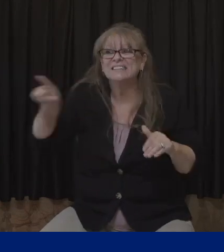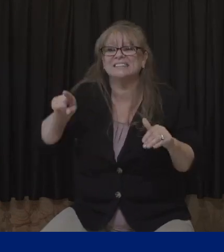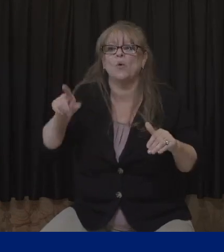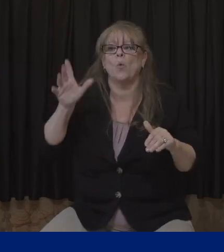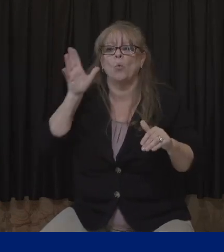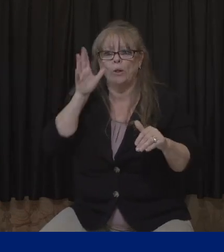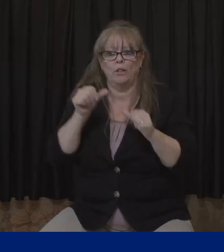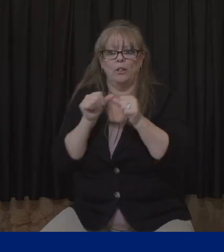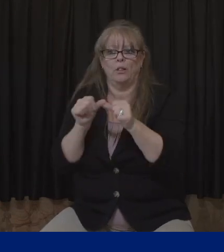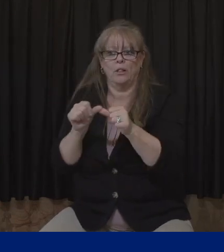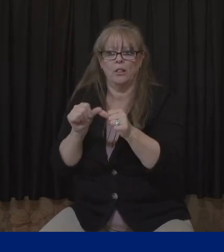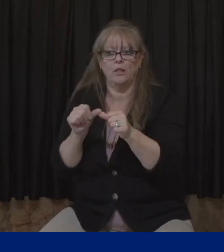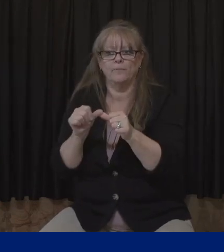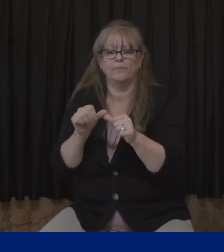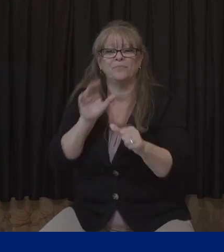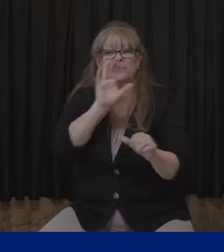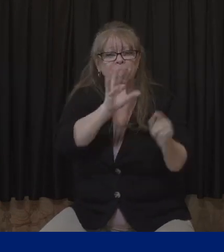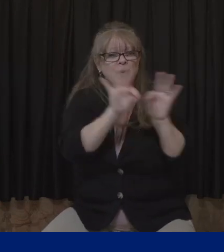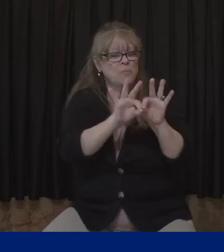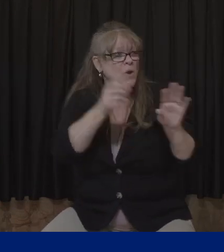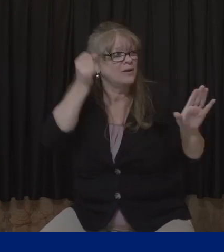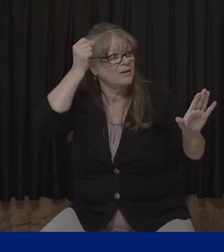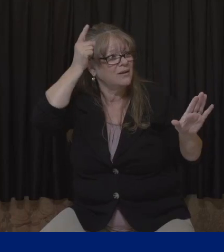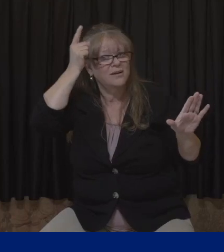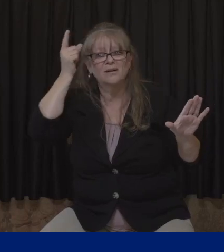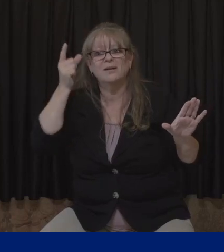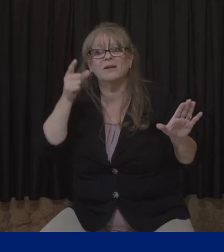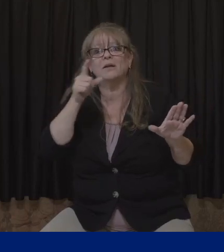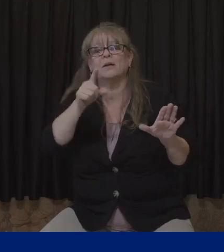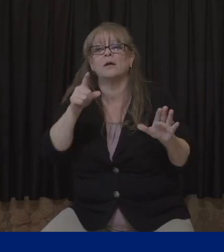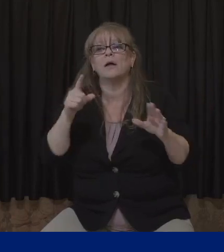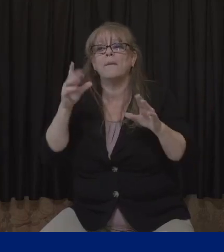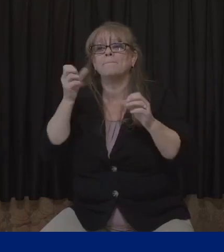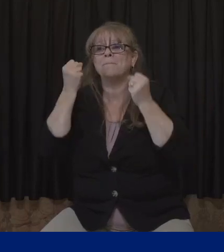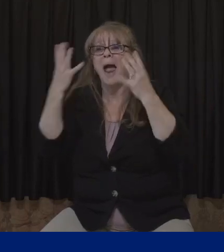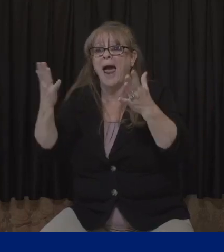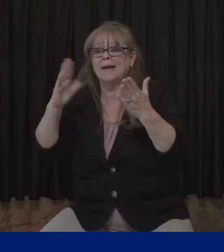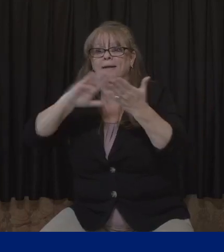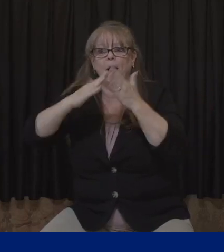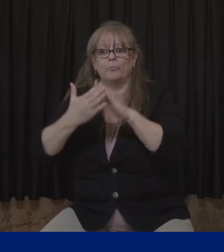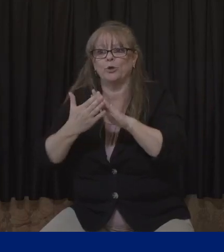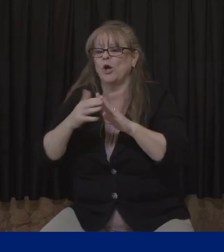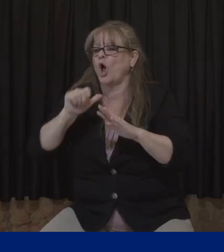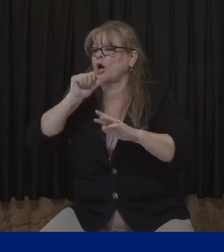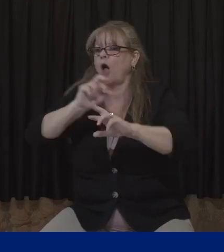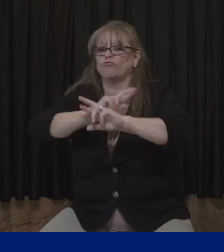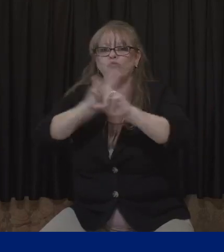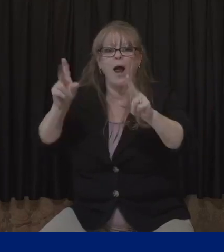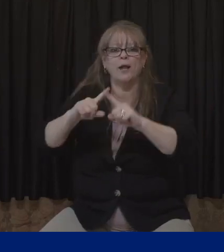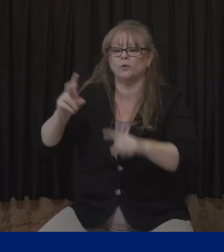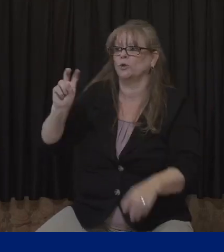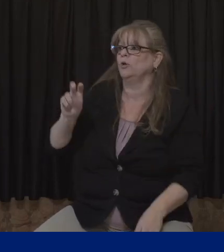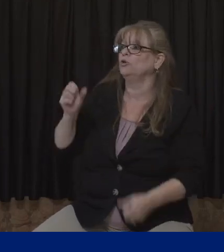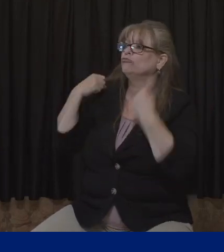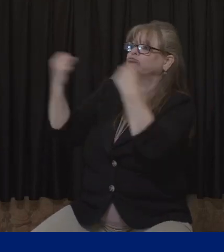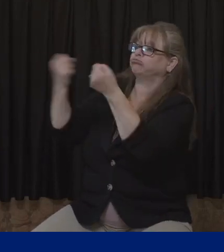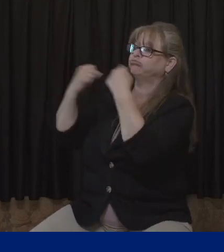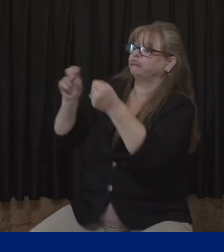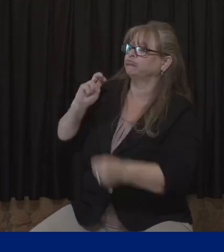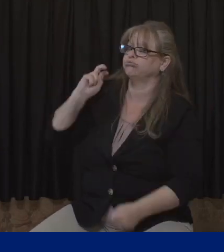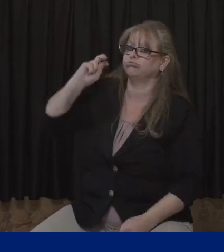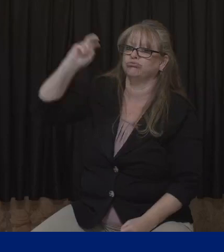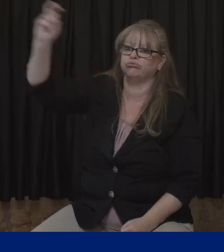point, many communities across our state are not ready to receive tourists from other parts of the state and from other states that inevitably come with